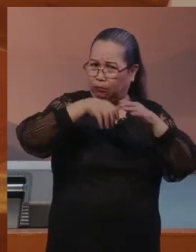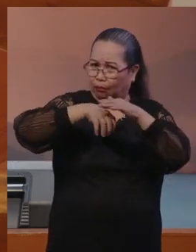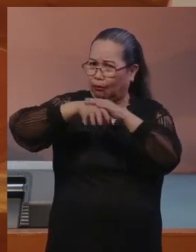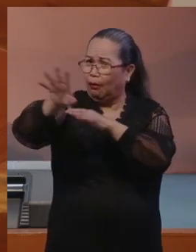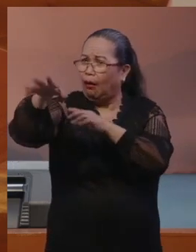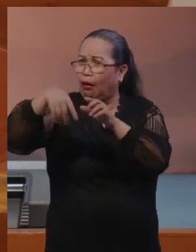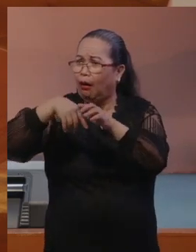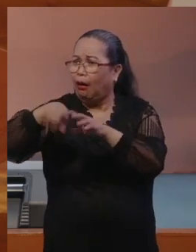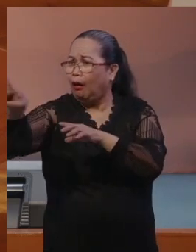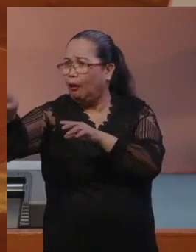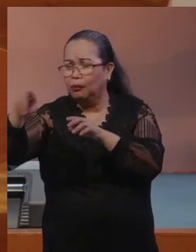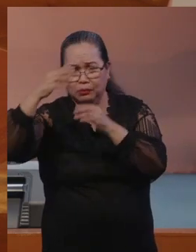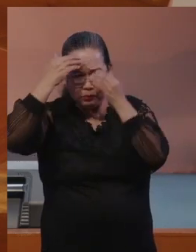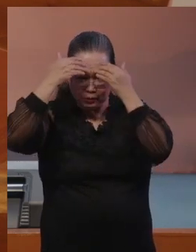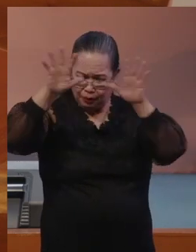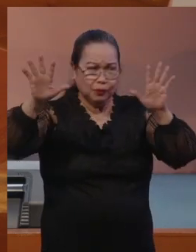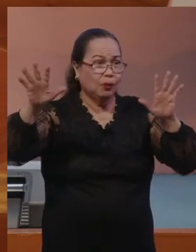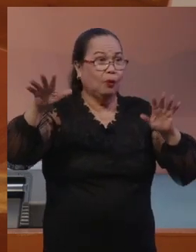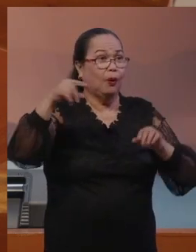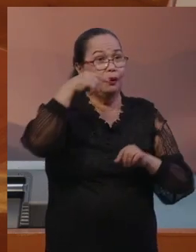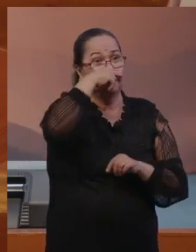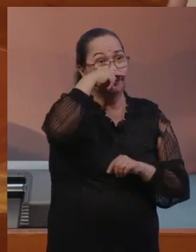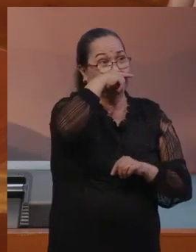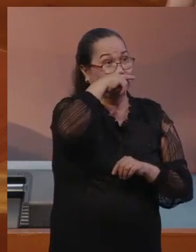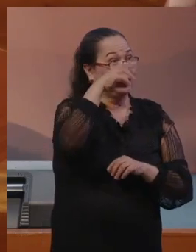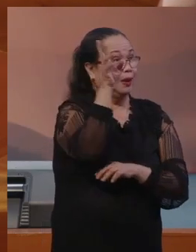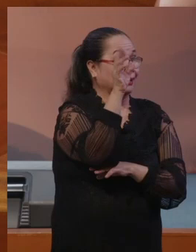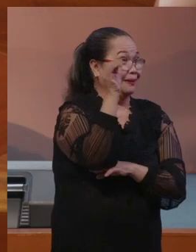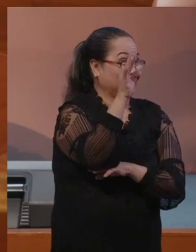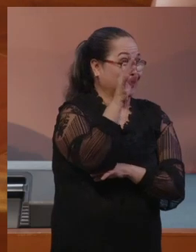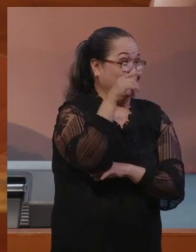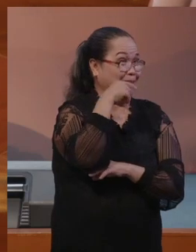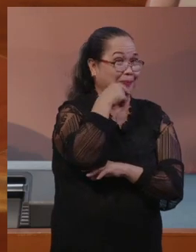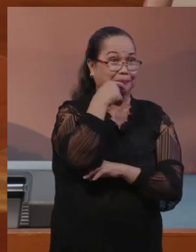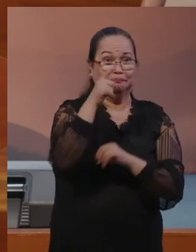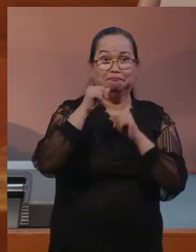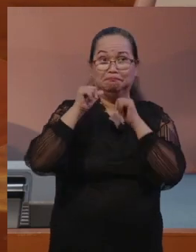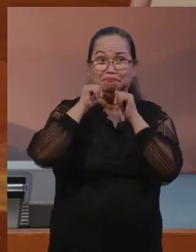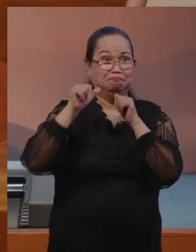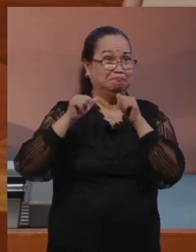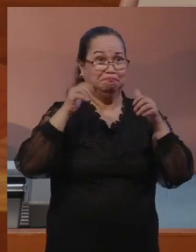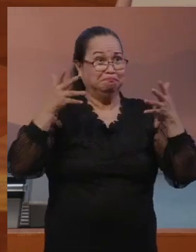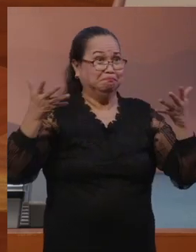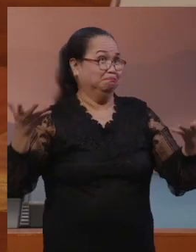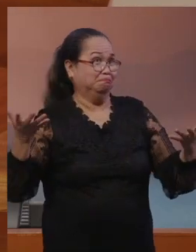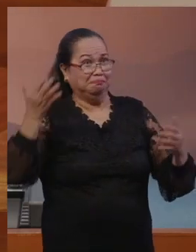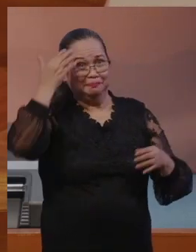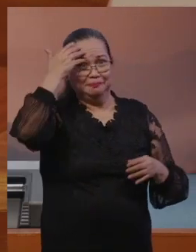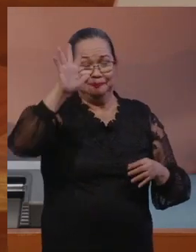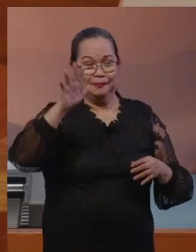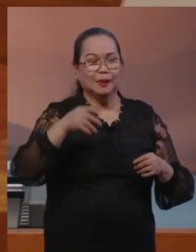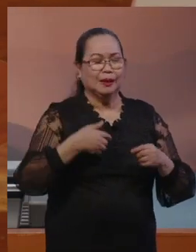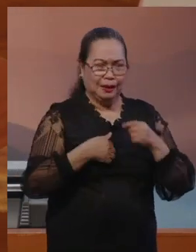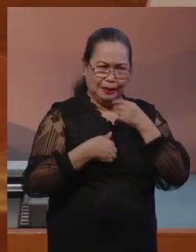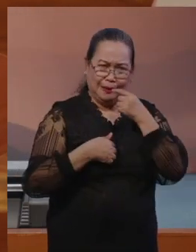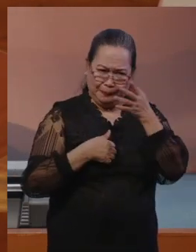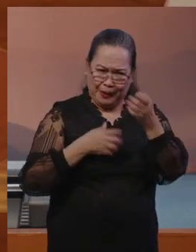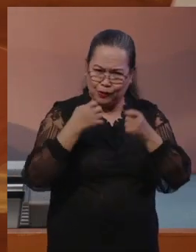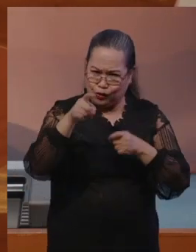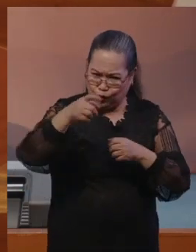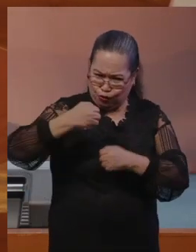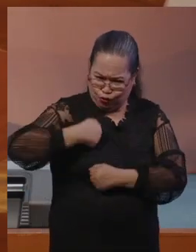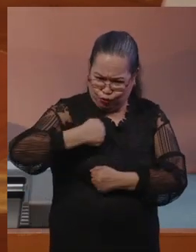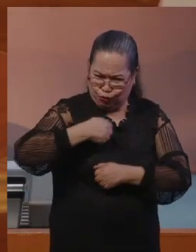men went." That's a lie. Sinungaling. No? "Pursue them